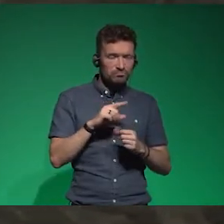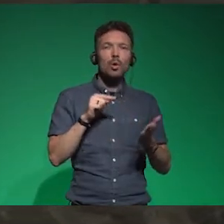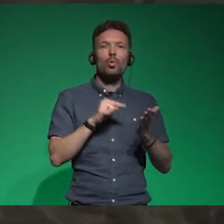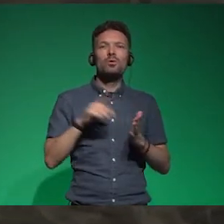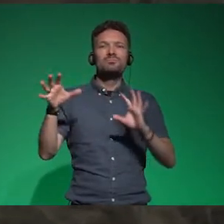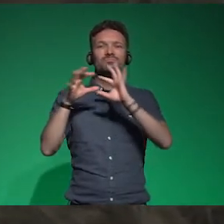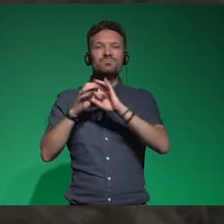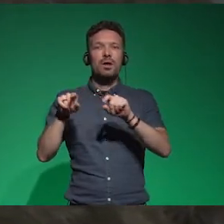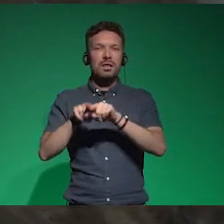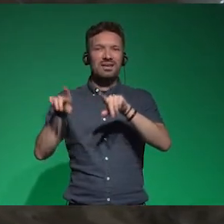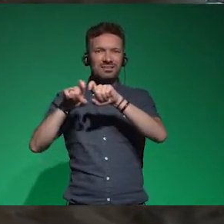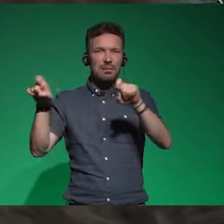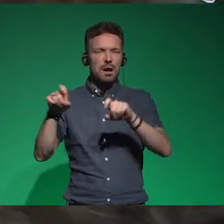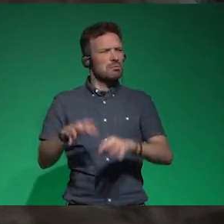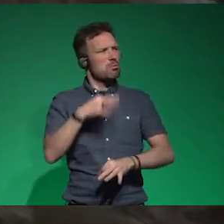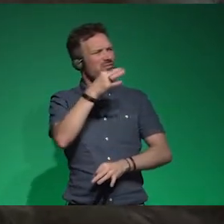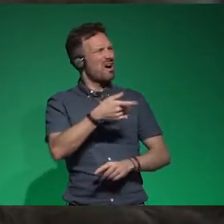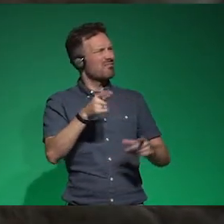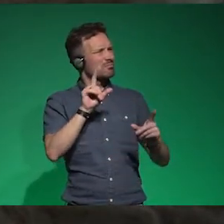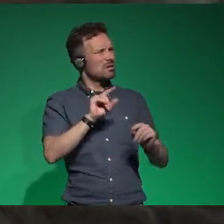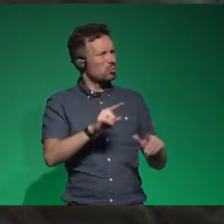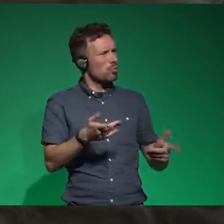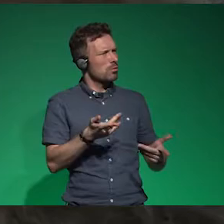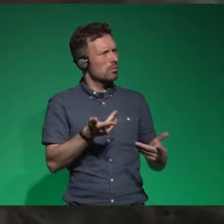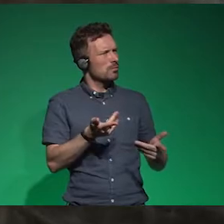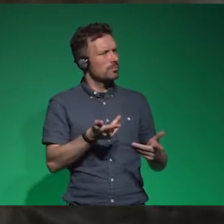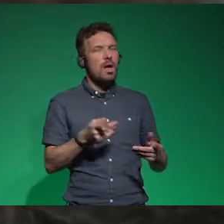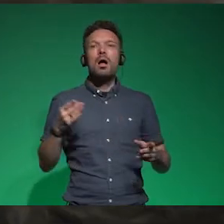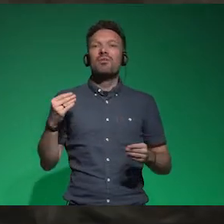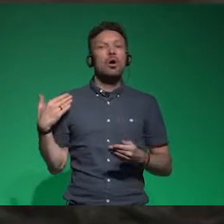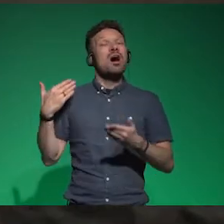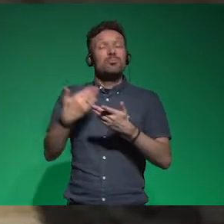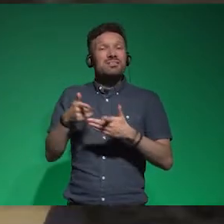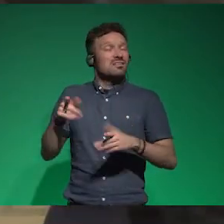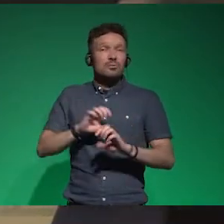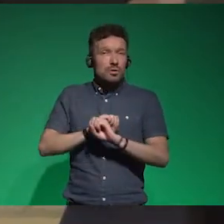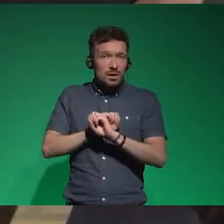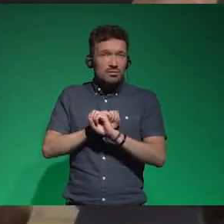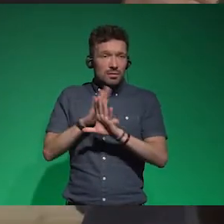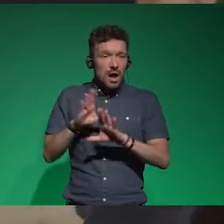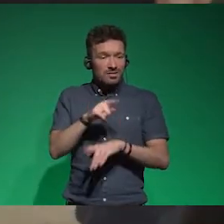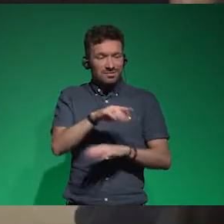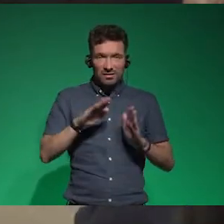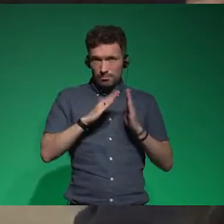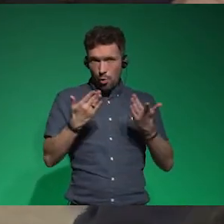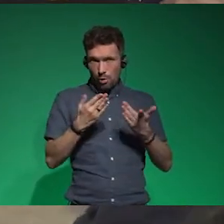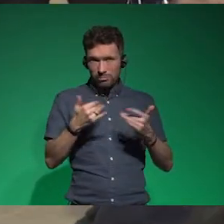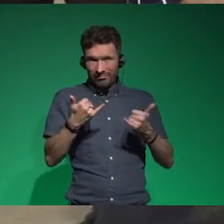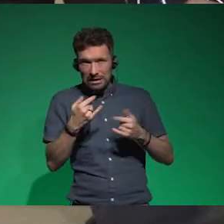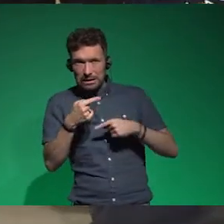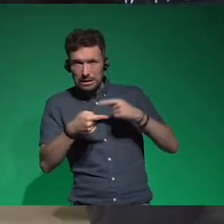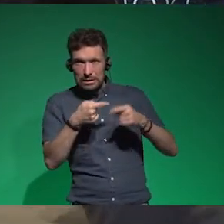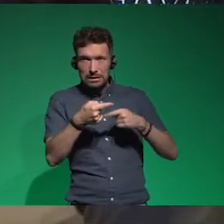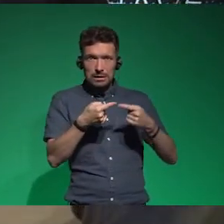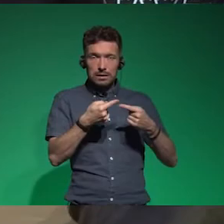it's still not clear exactly what, but some kind of product maybe, or documentation of the process, or something similar. We will know